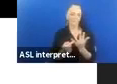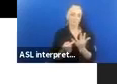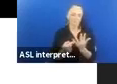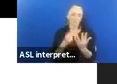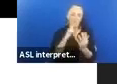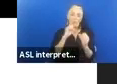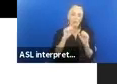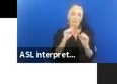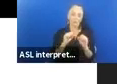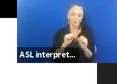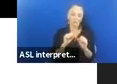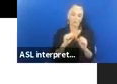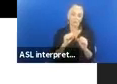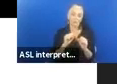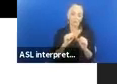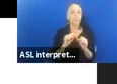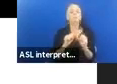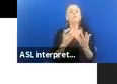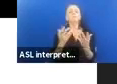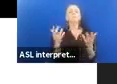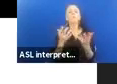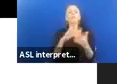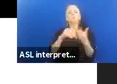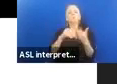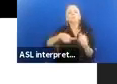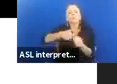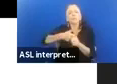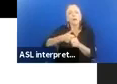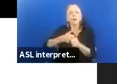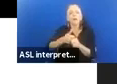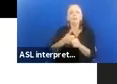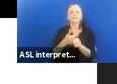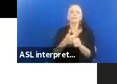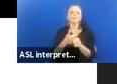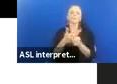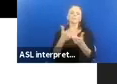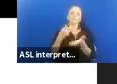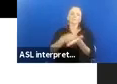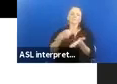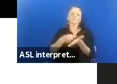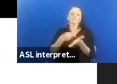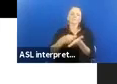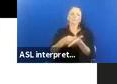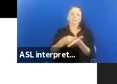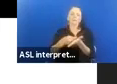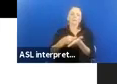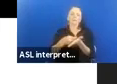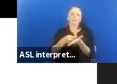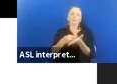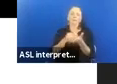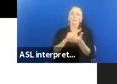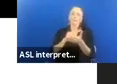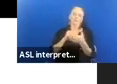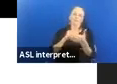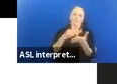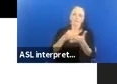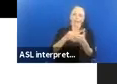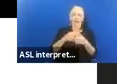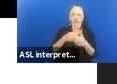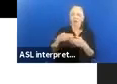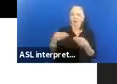processes, which are flows of capital. It's the capital flows that are driving the emergence of